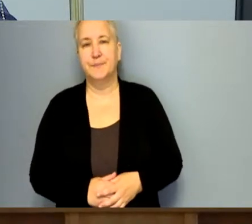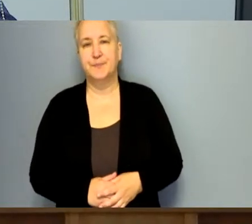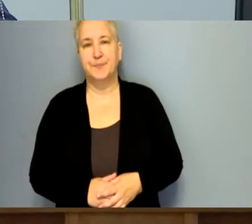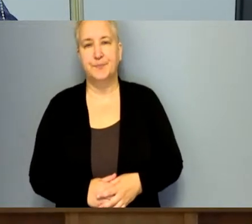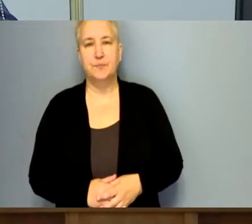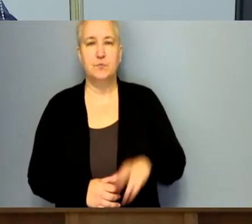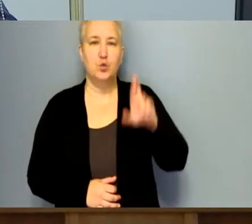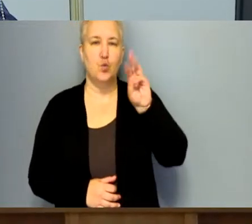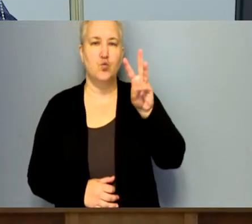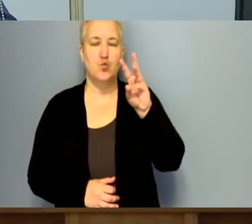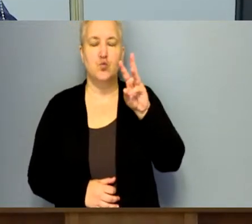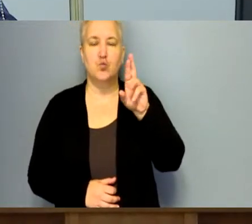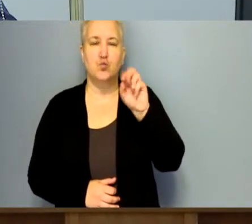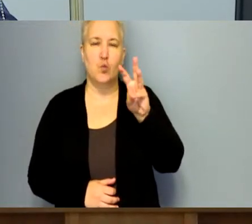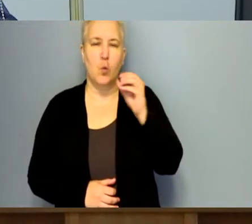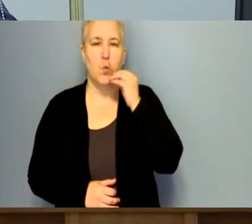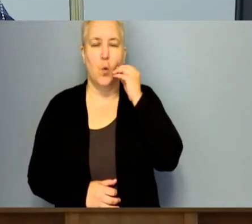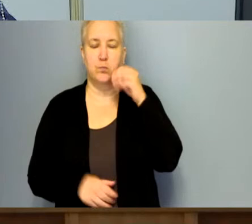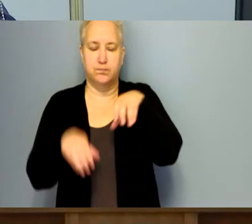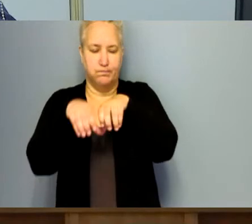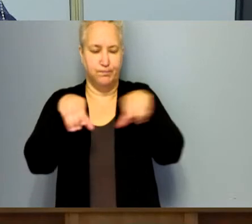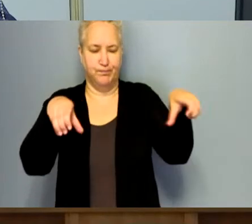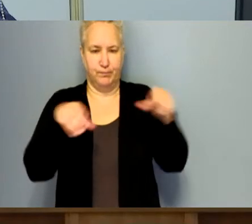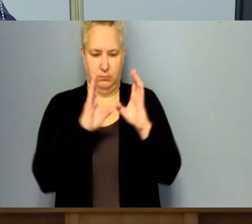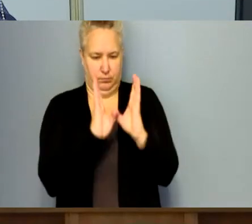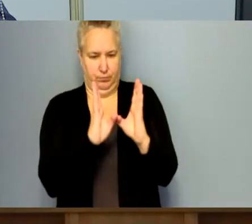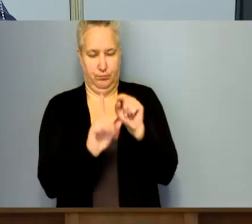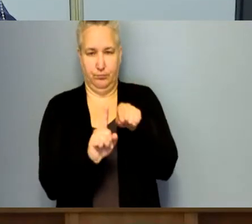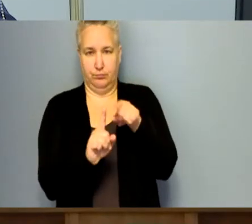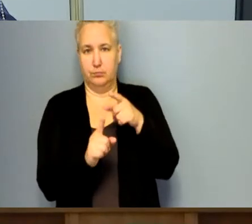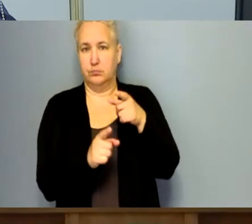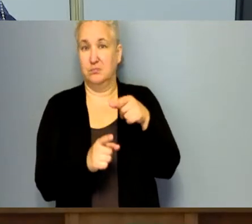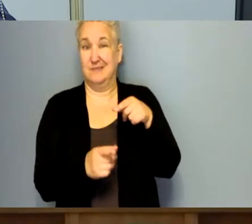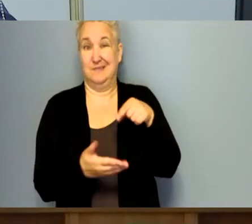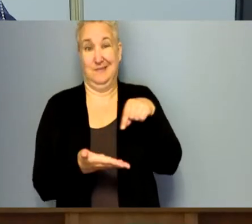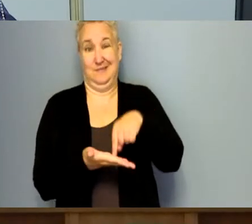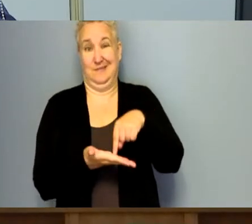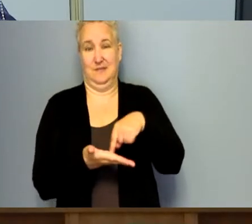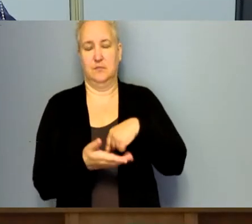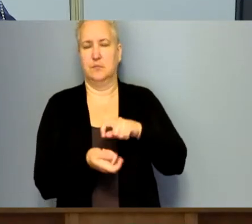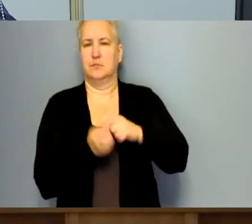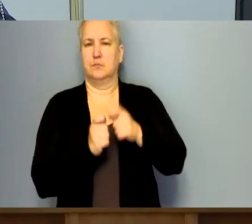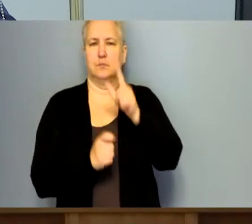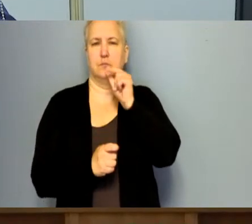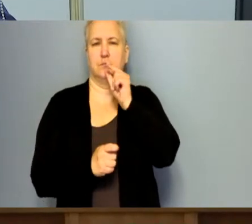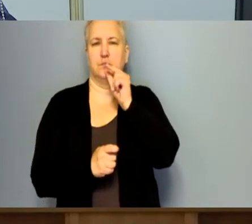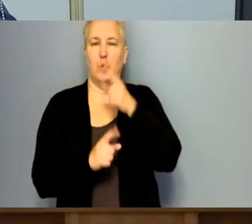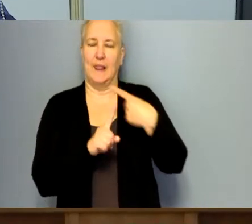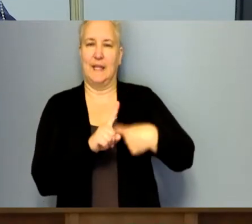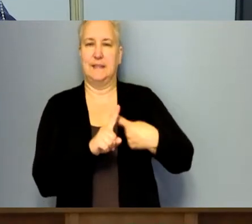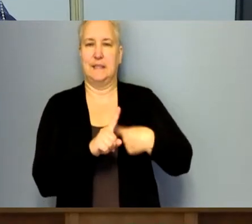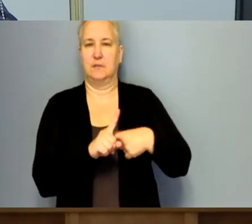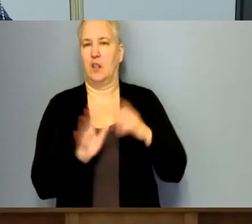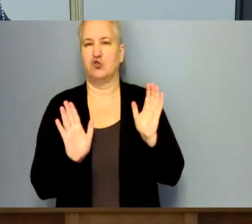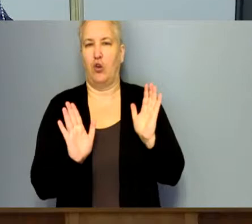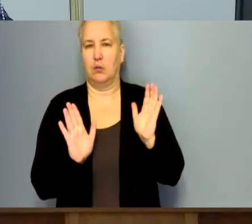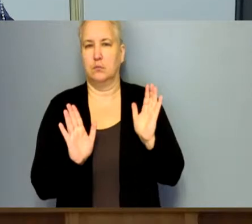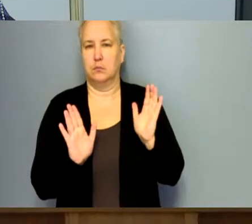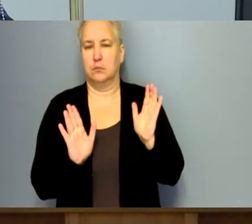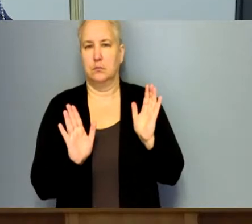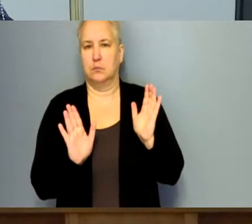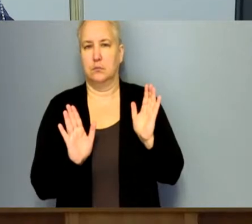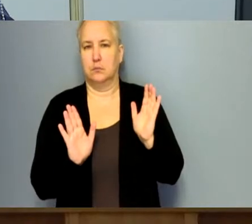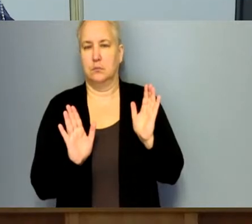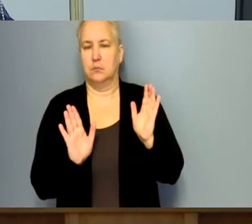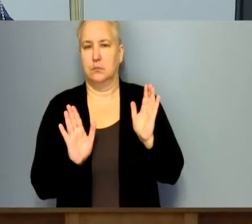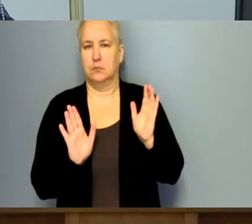row home. This is simply a change in who is actually leasing it. Was 2